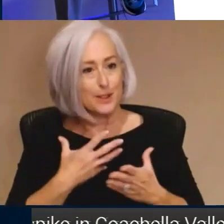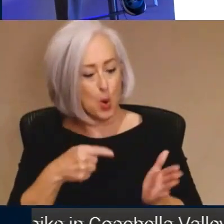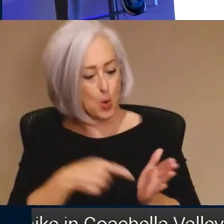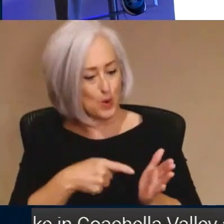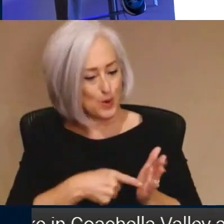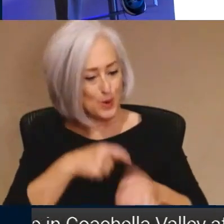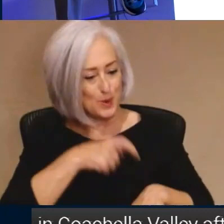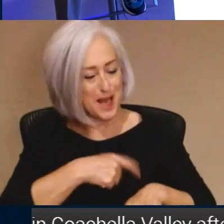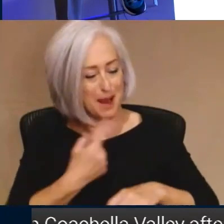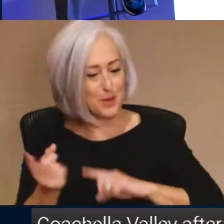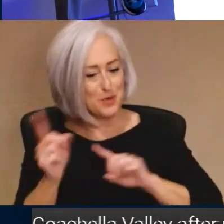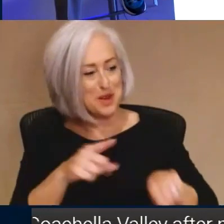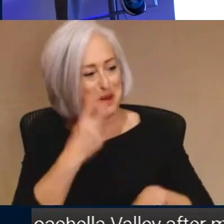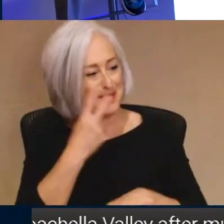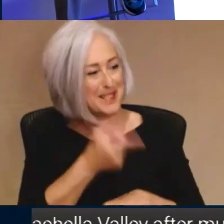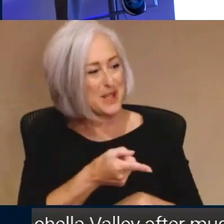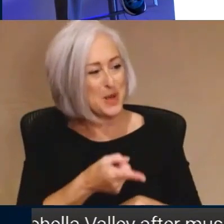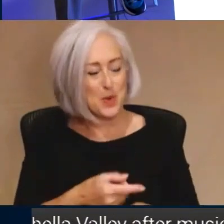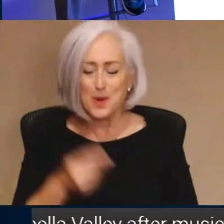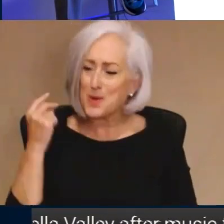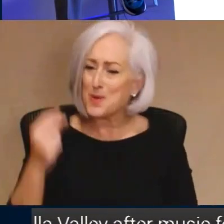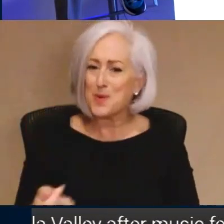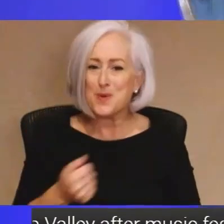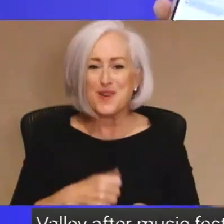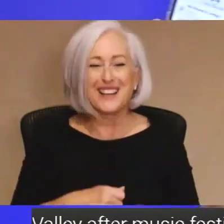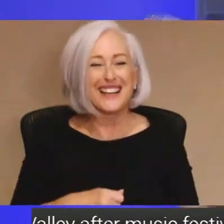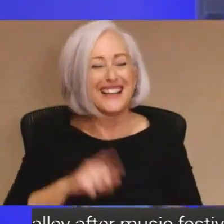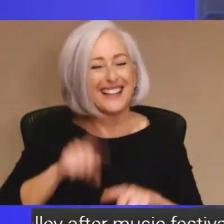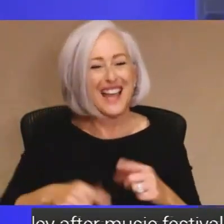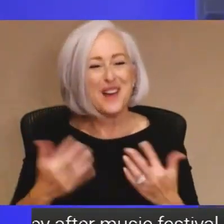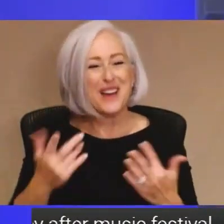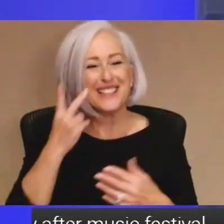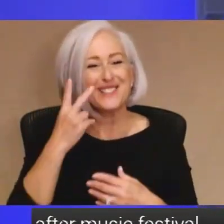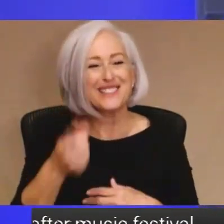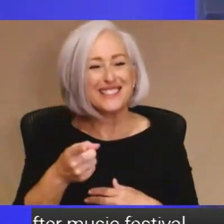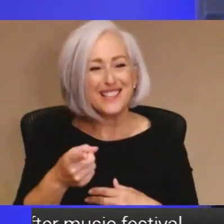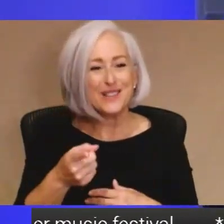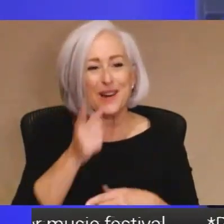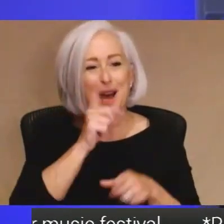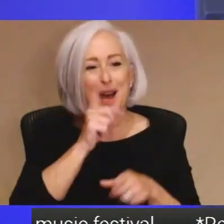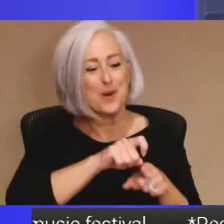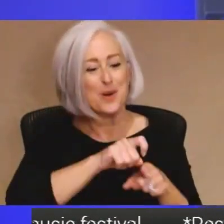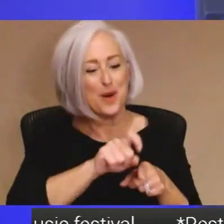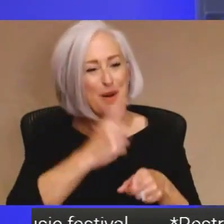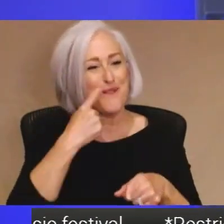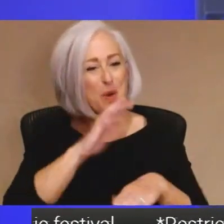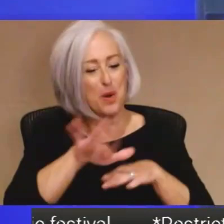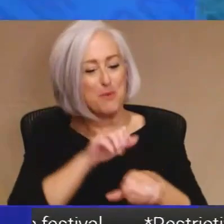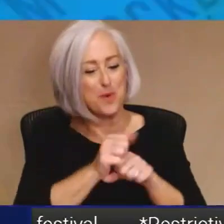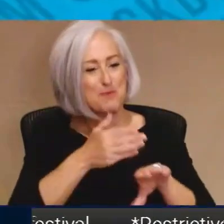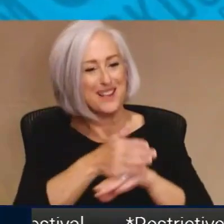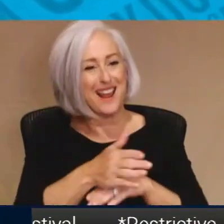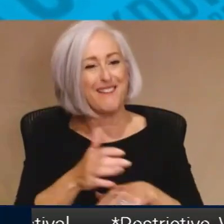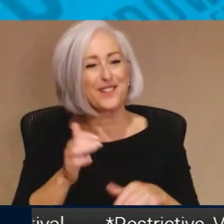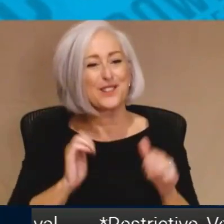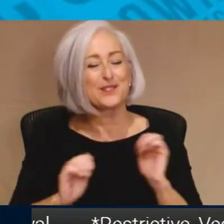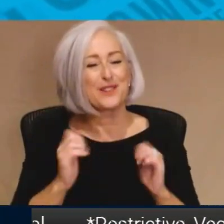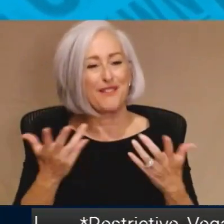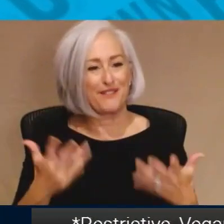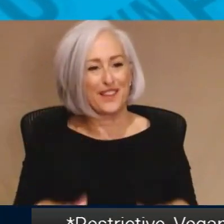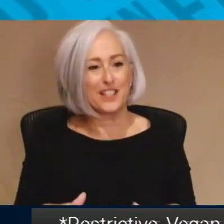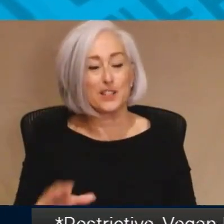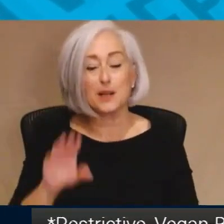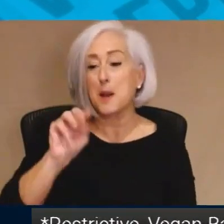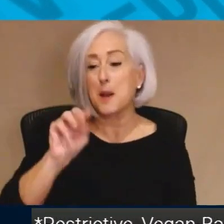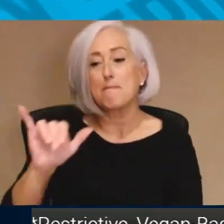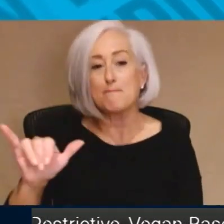They're all over it. All right, they can't wait to see you. All right, I will be calling them back after the show, I promise. Well, May marks Testicular Cancer Awareness